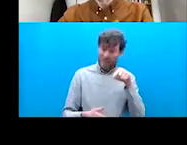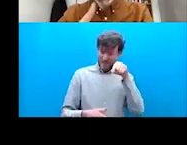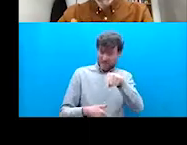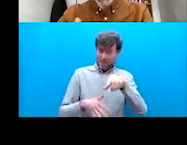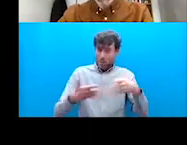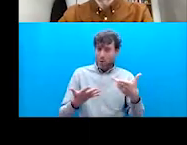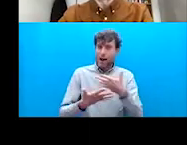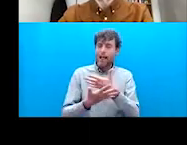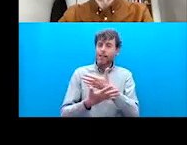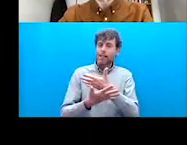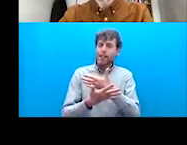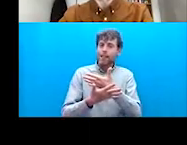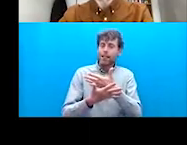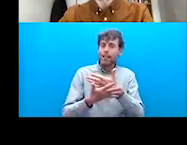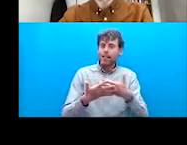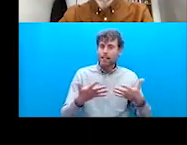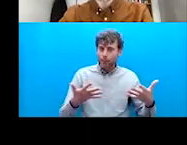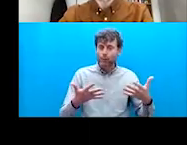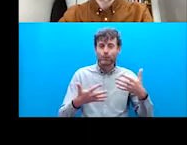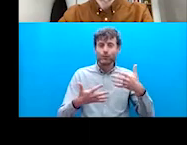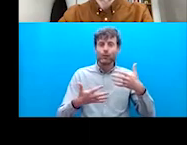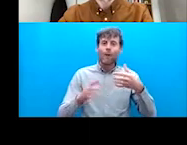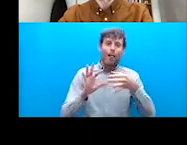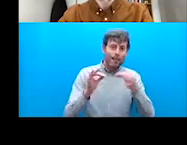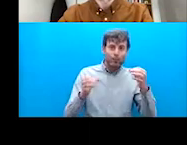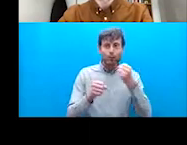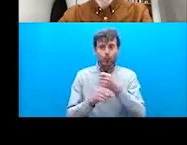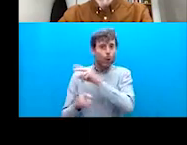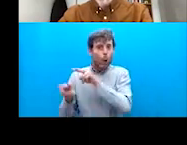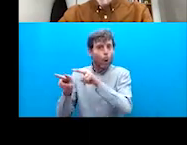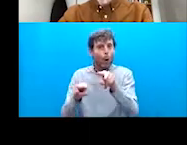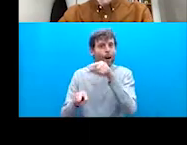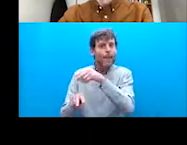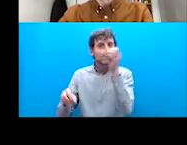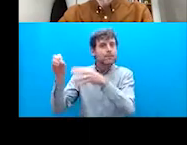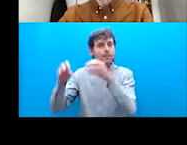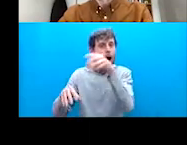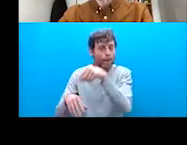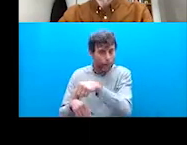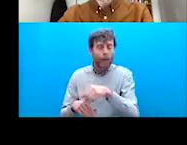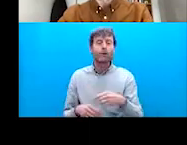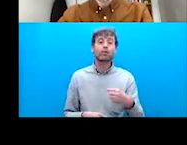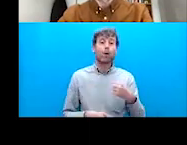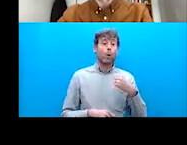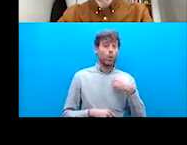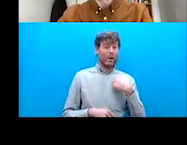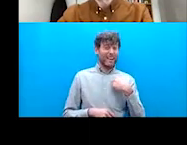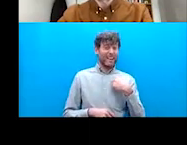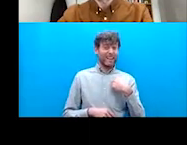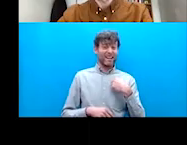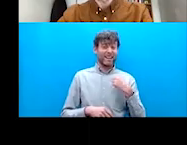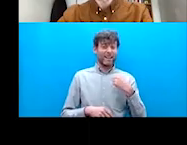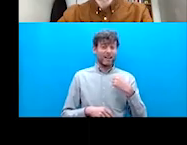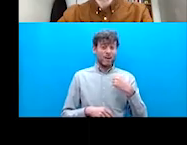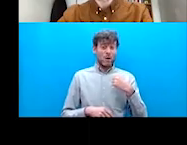they look at their examples, or alternatively, we could decide to pursue a plausible